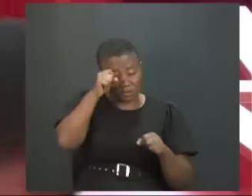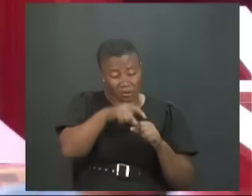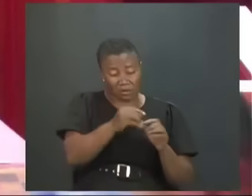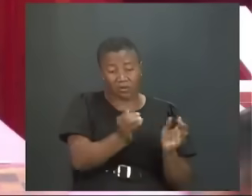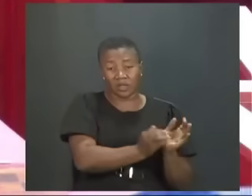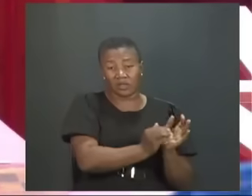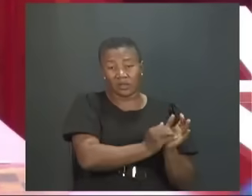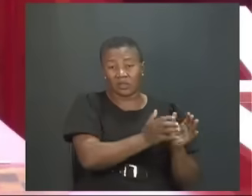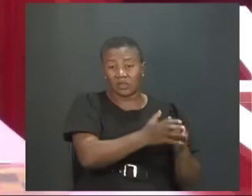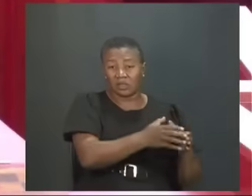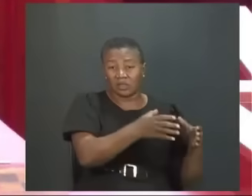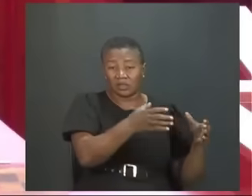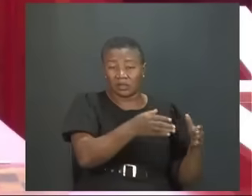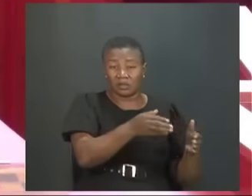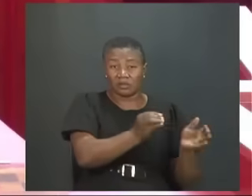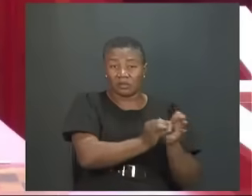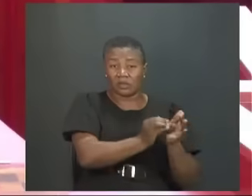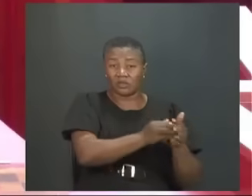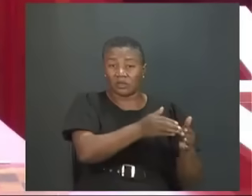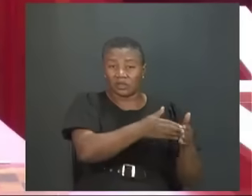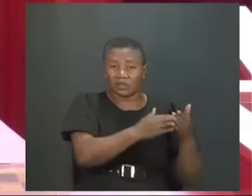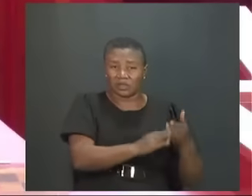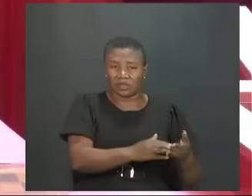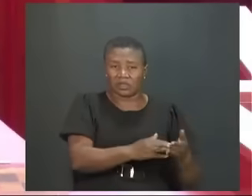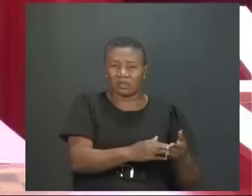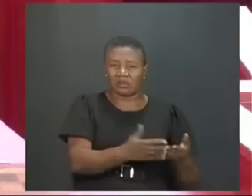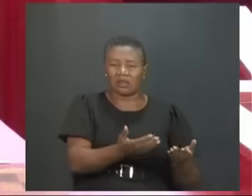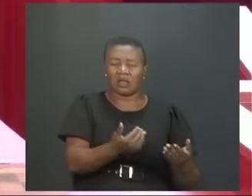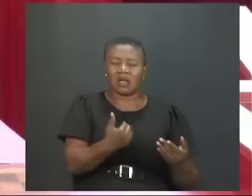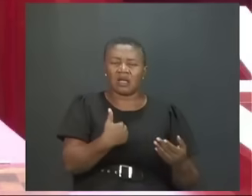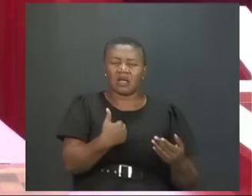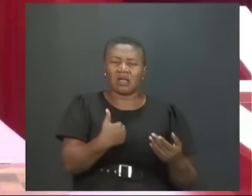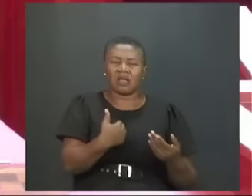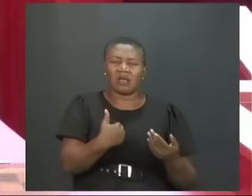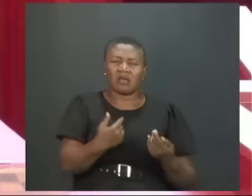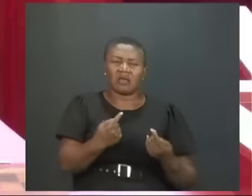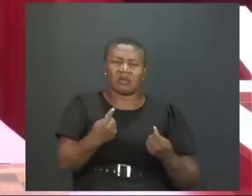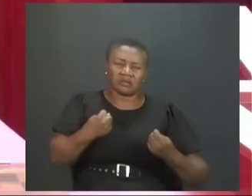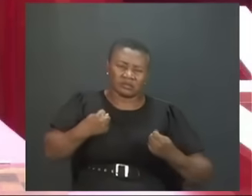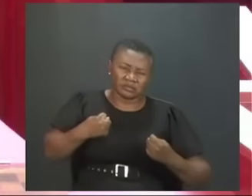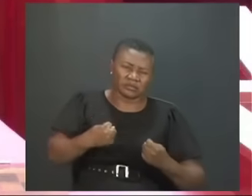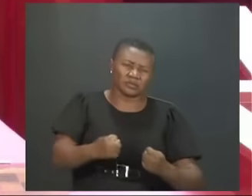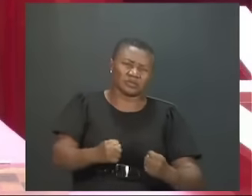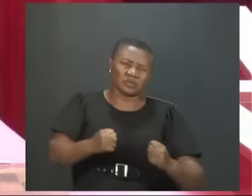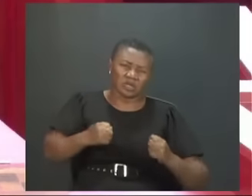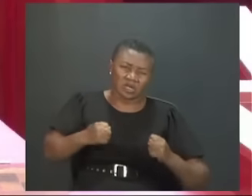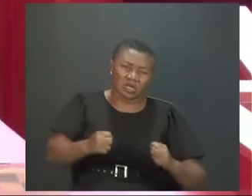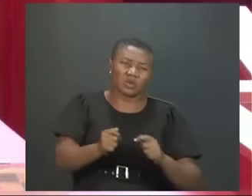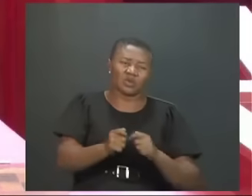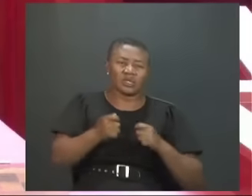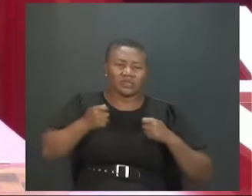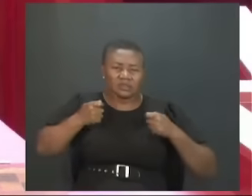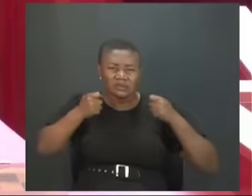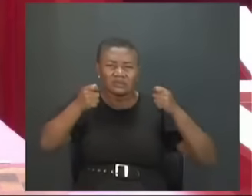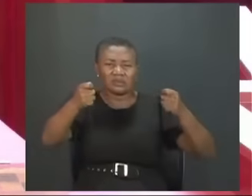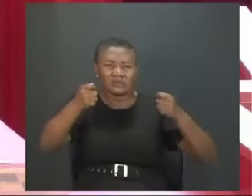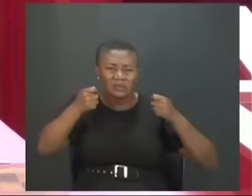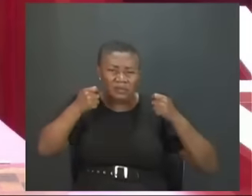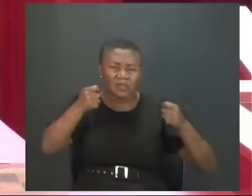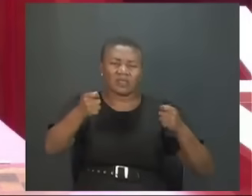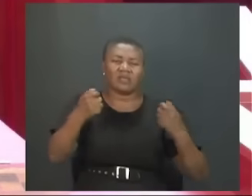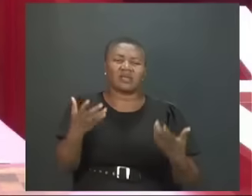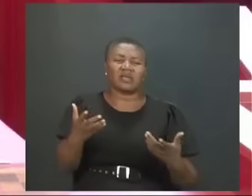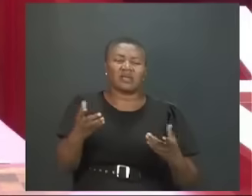leader, has fought. He has embarked on street marches. In the